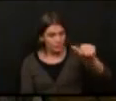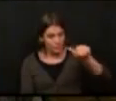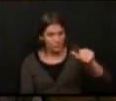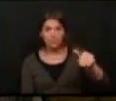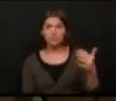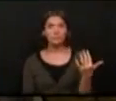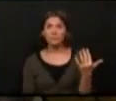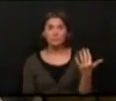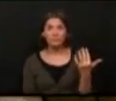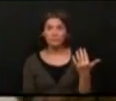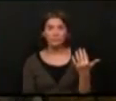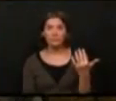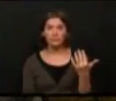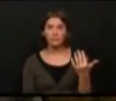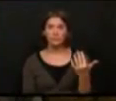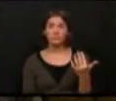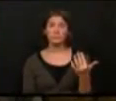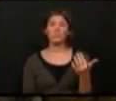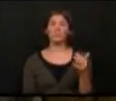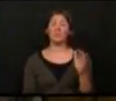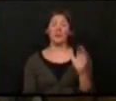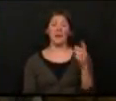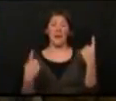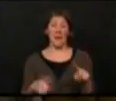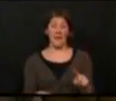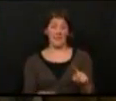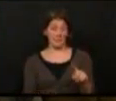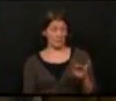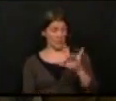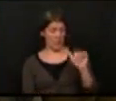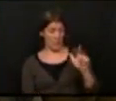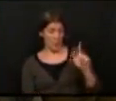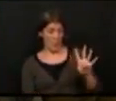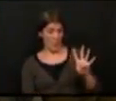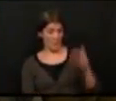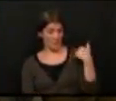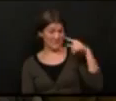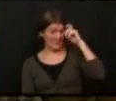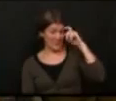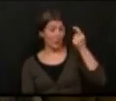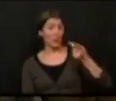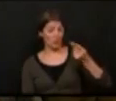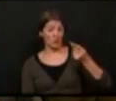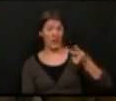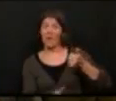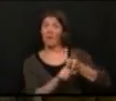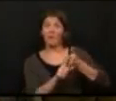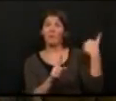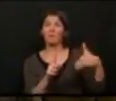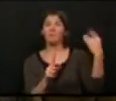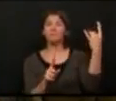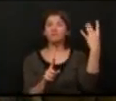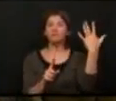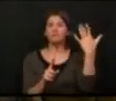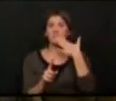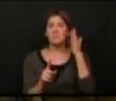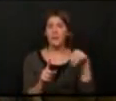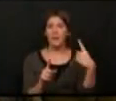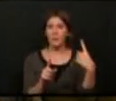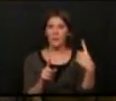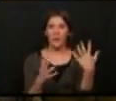since the aforementioned, I believe it's the 24th of July, it was a Thursday, and